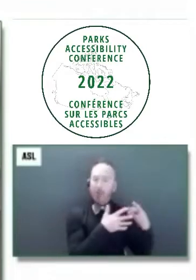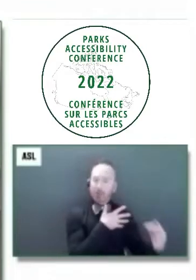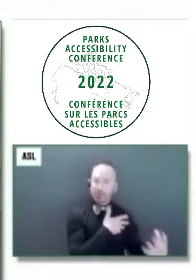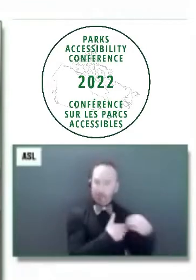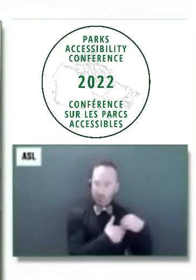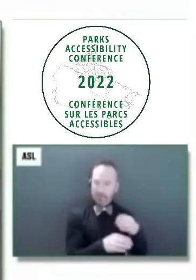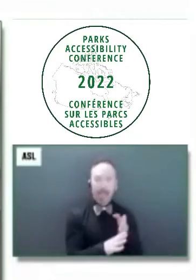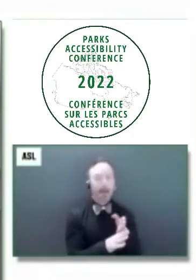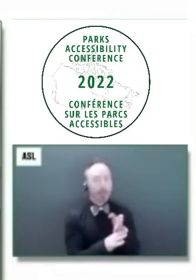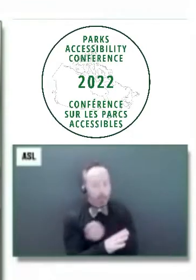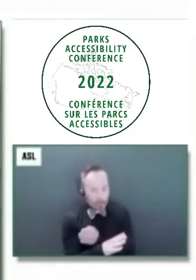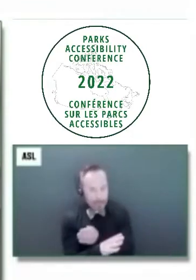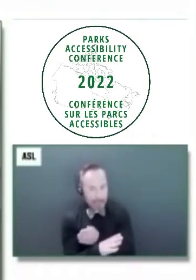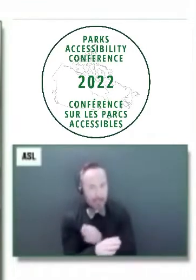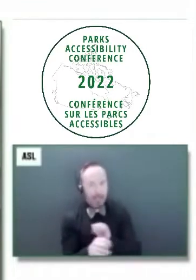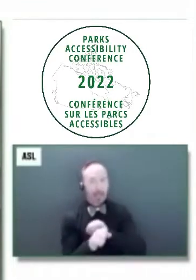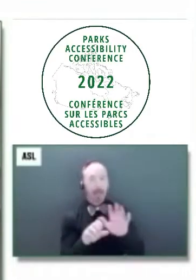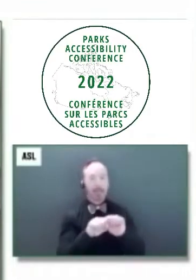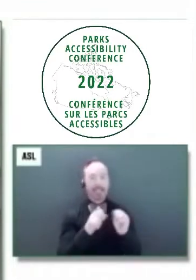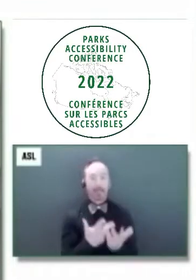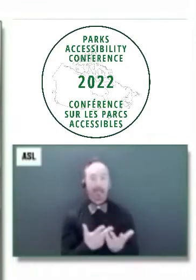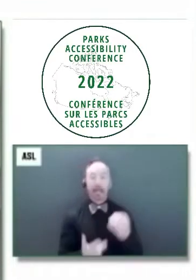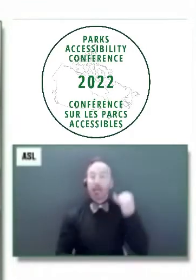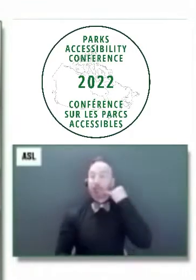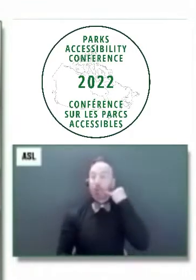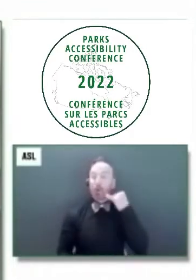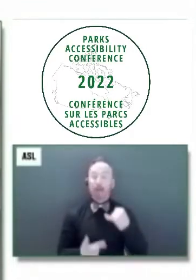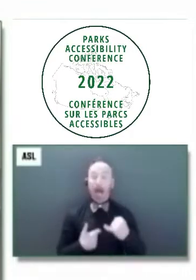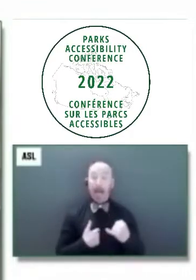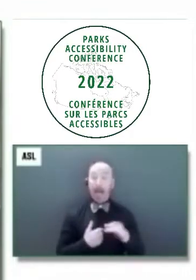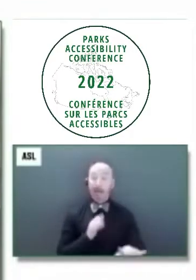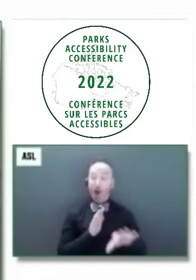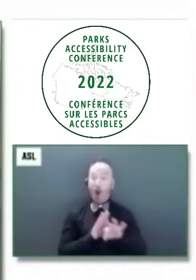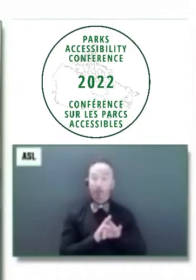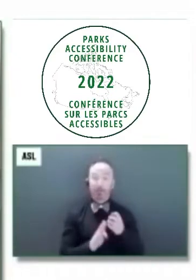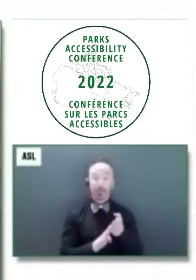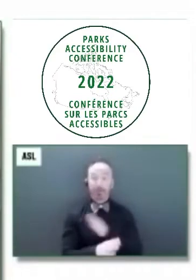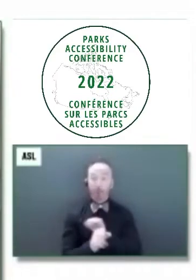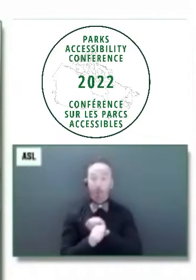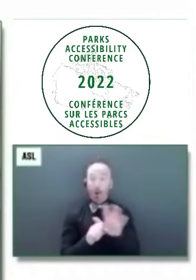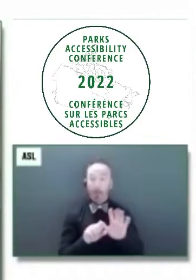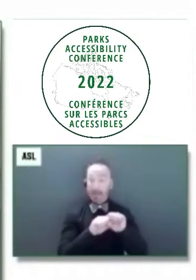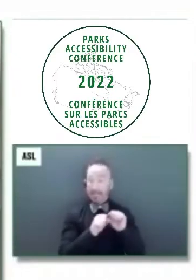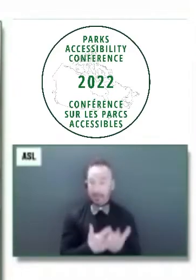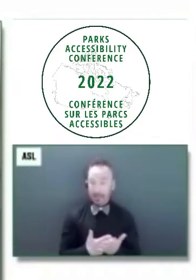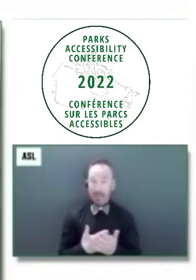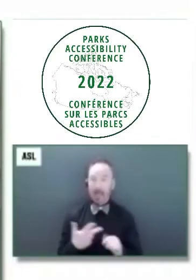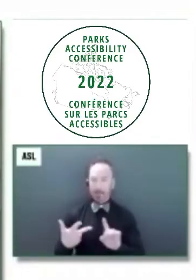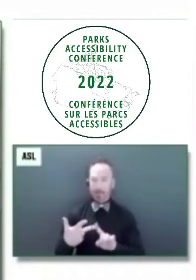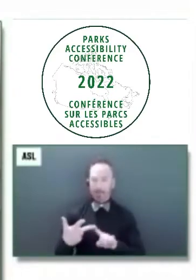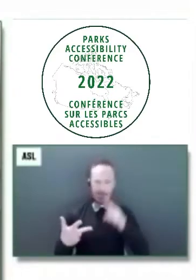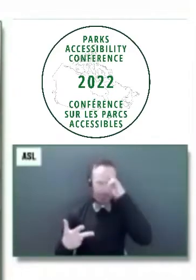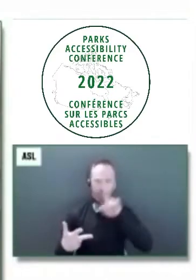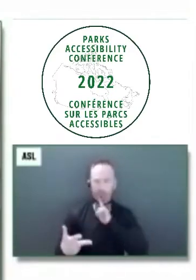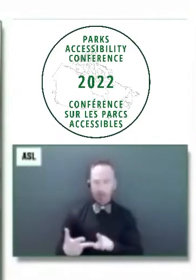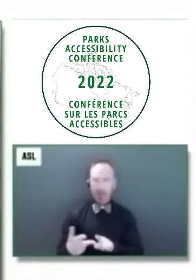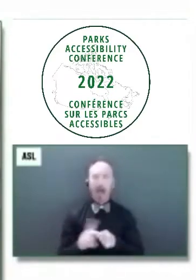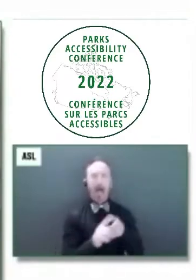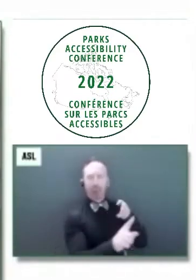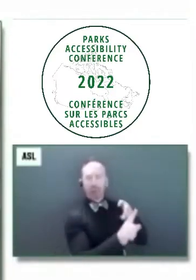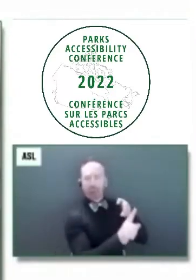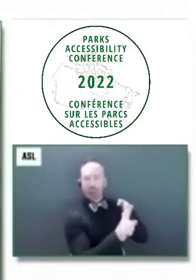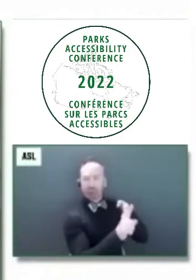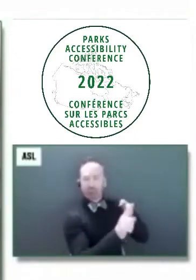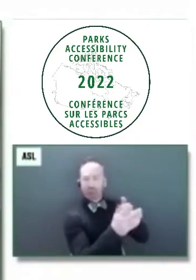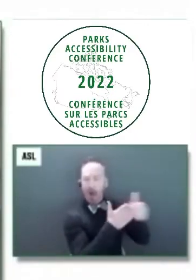choice, I'd have chosen coffee shop number three hands down, and in fact was a frequent visitor and gave them a lot of my business. Coffee shop number three